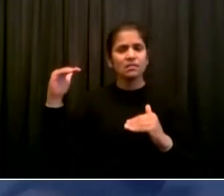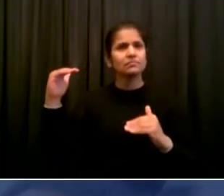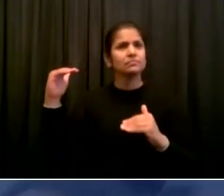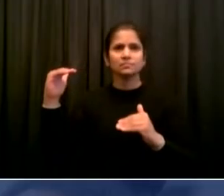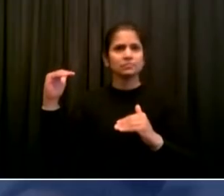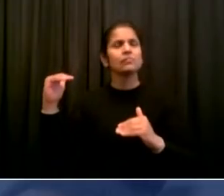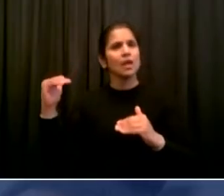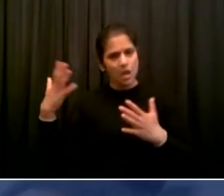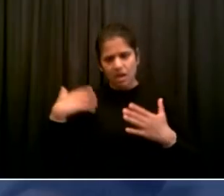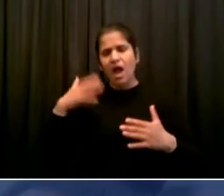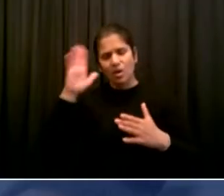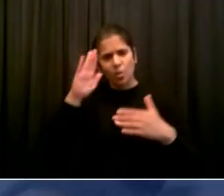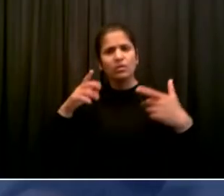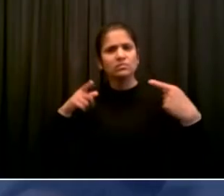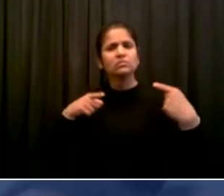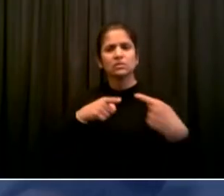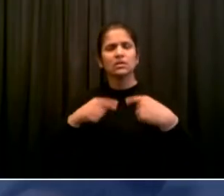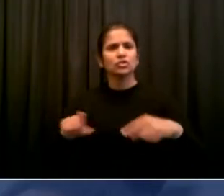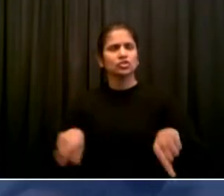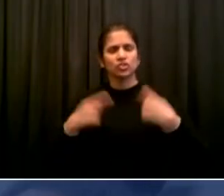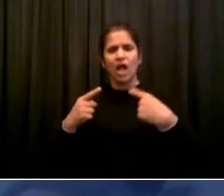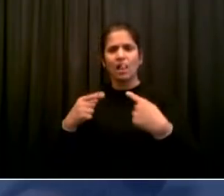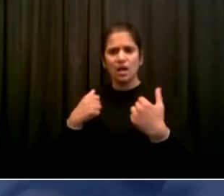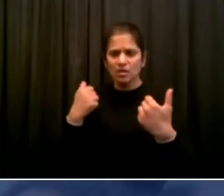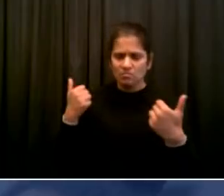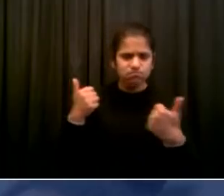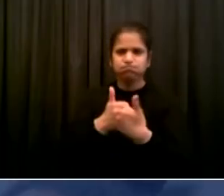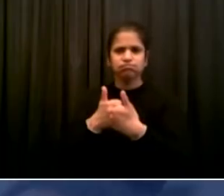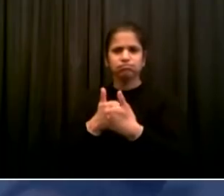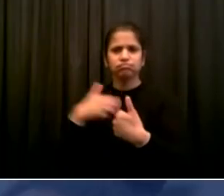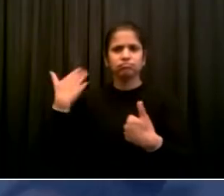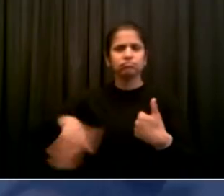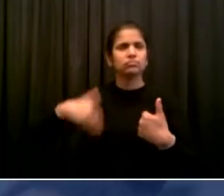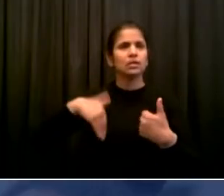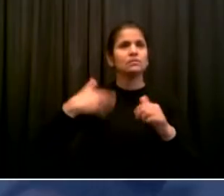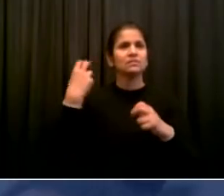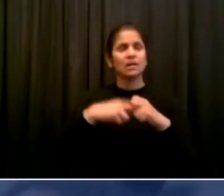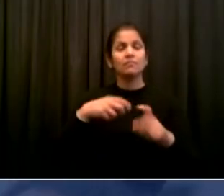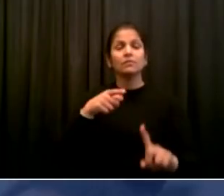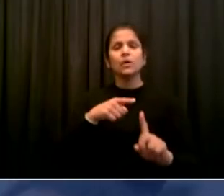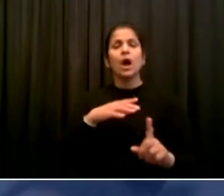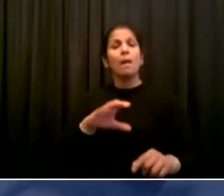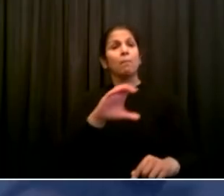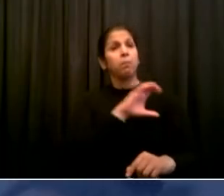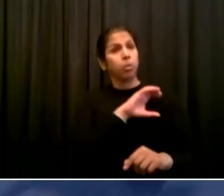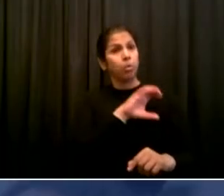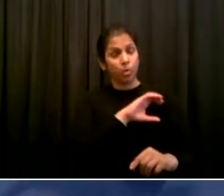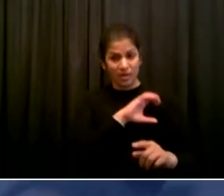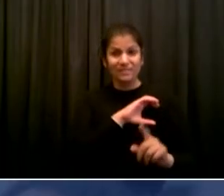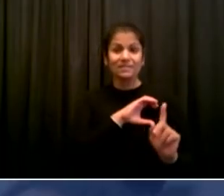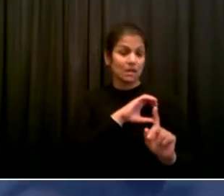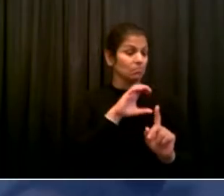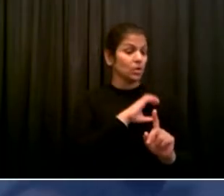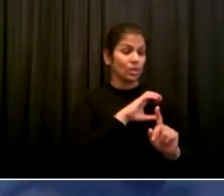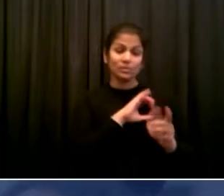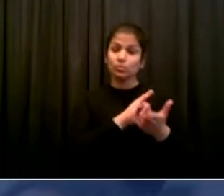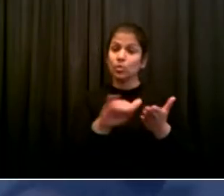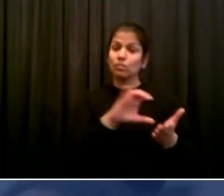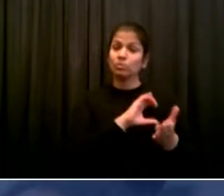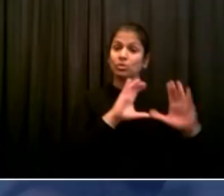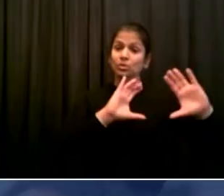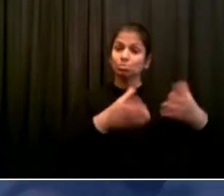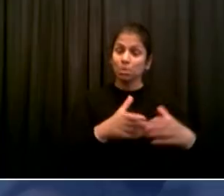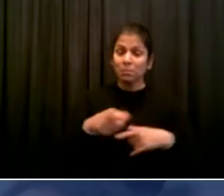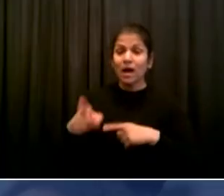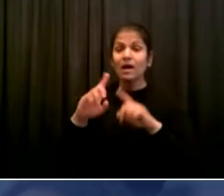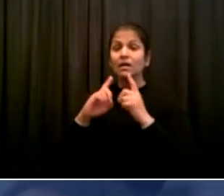but every part of city government. But we commit ourselves further to that work in this report. Number 2,